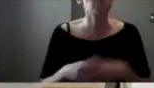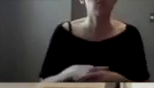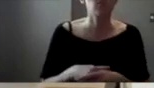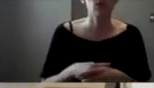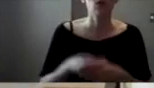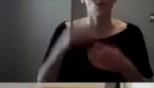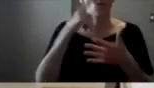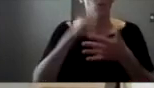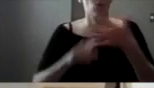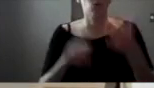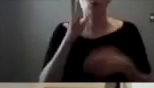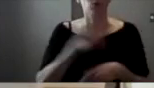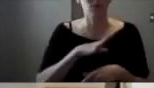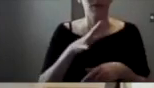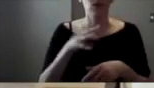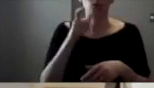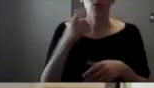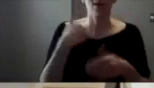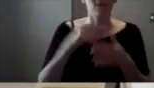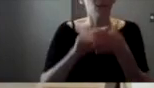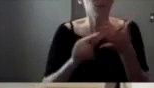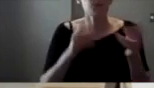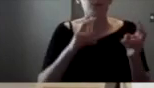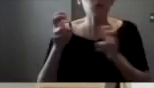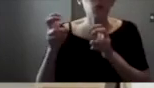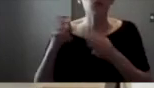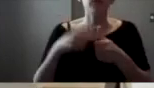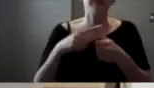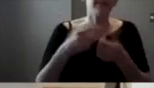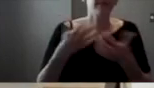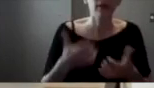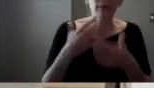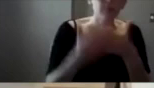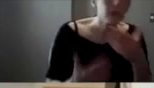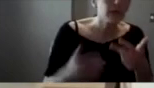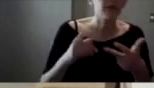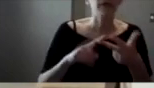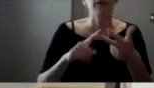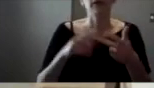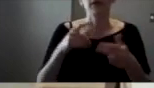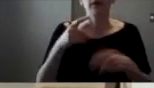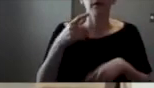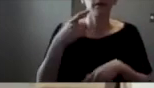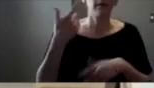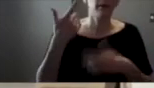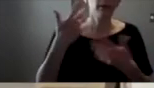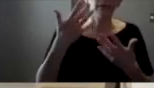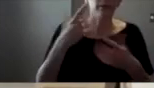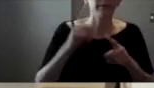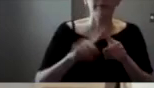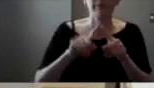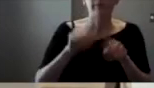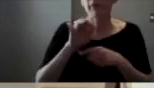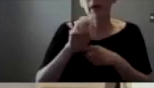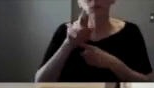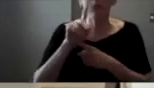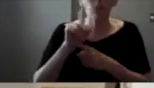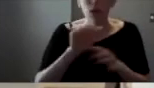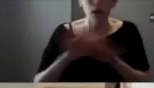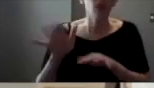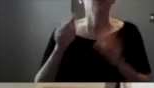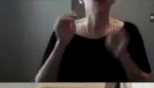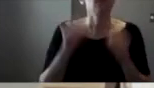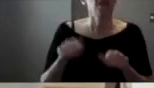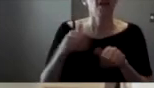require to visit in person, being able to schedule those visits and get removal as